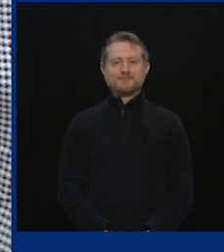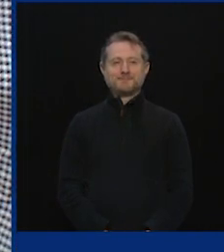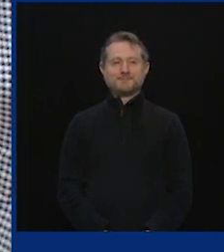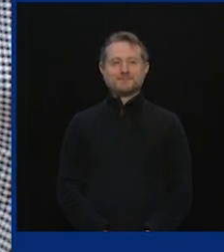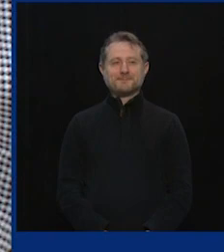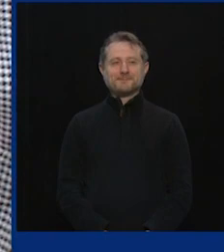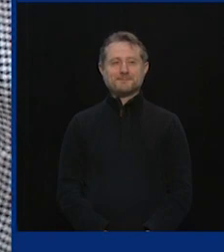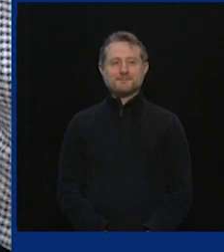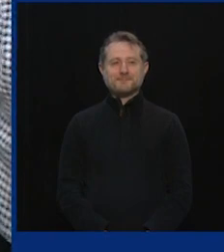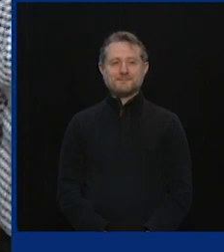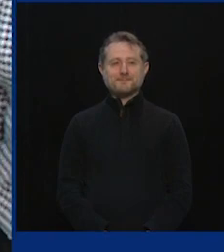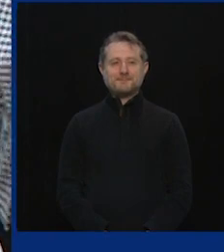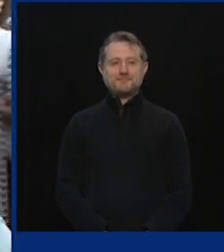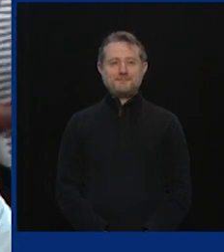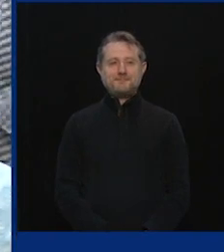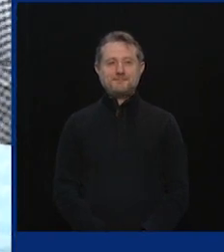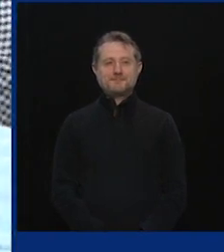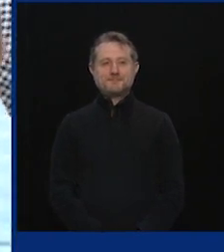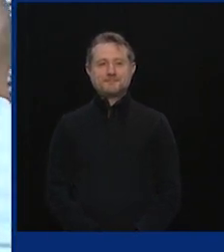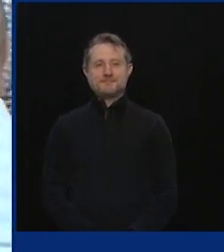Assembly members?